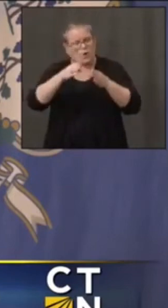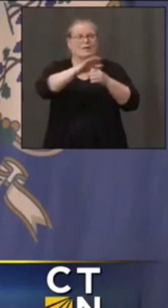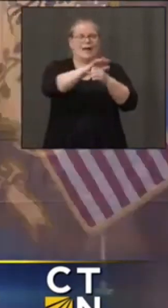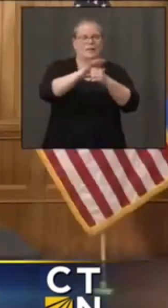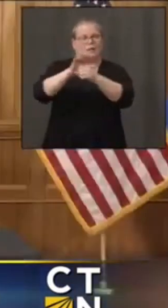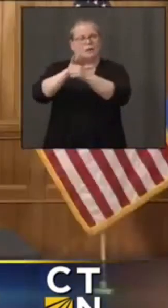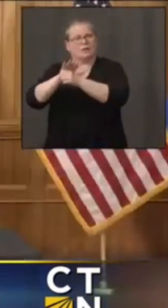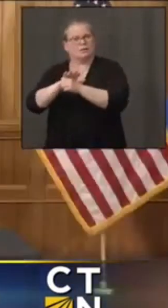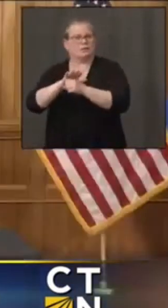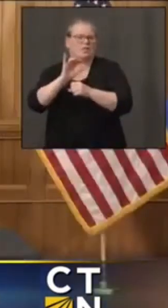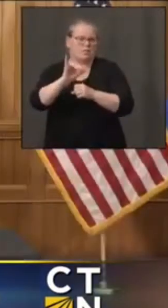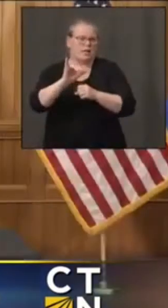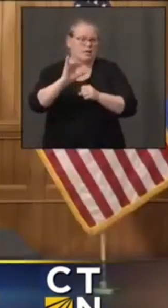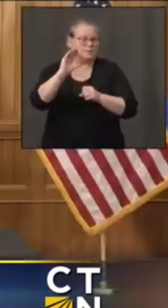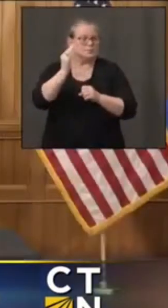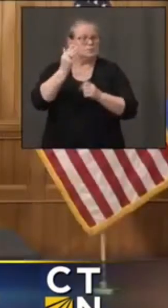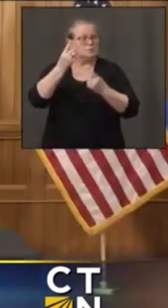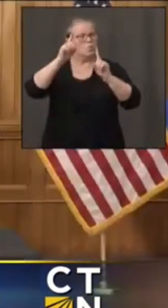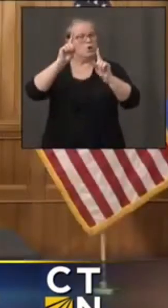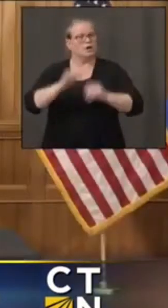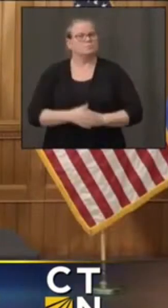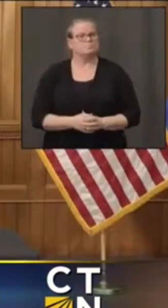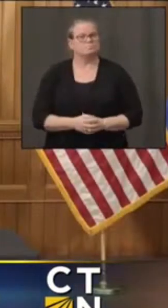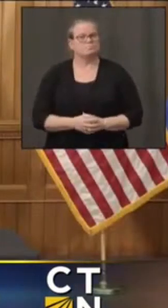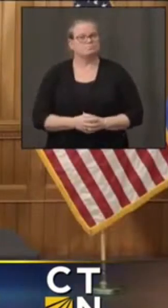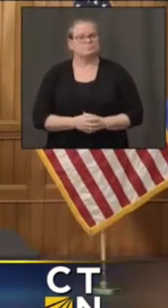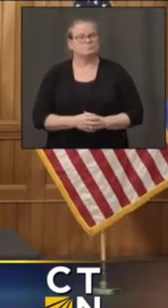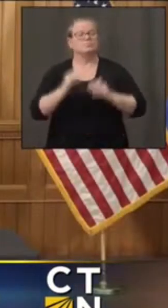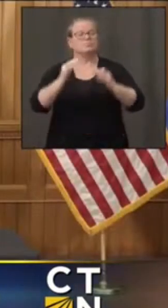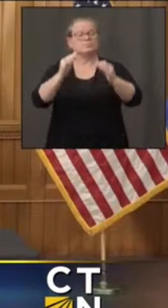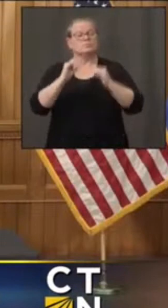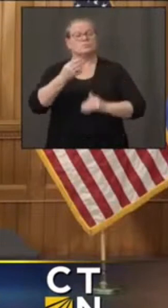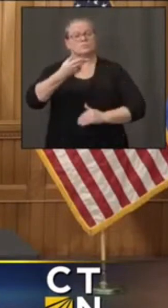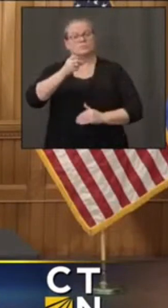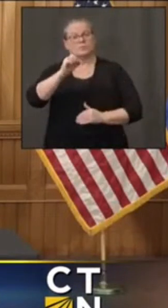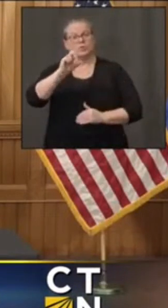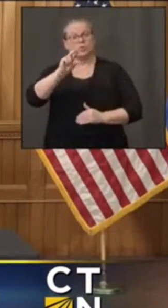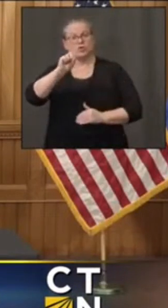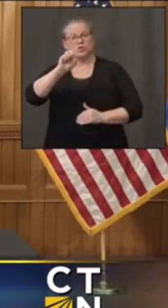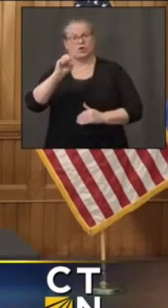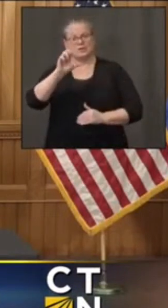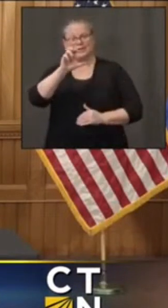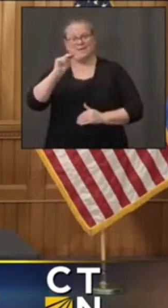you. Hearst, Connecticut Media.